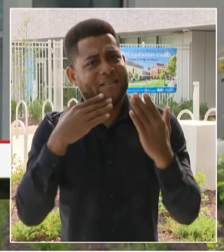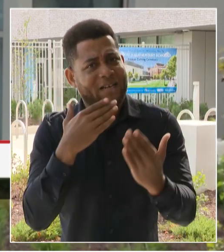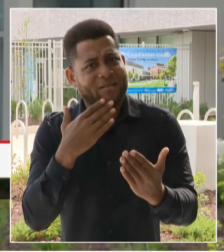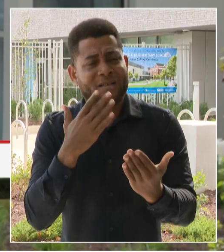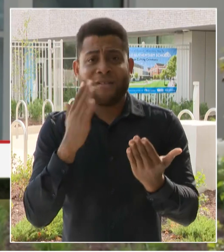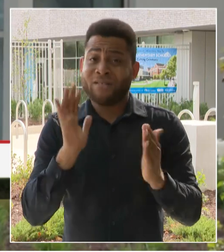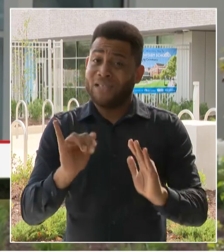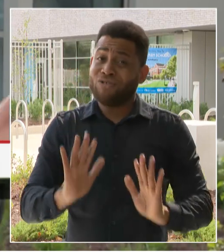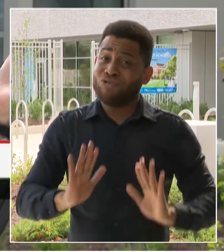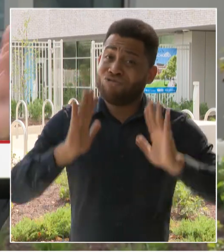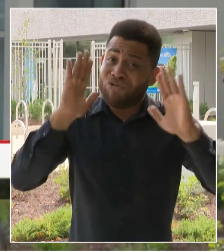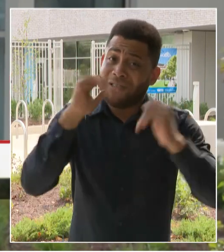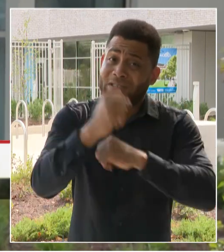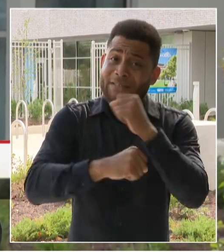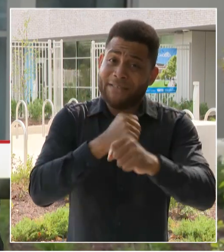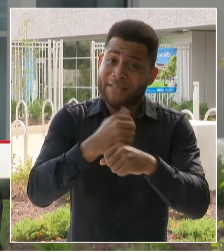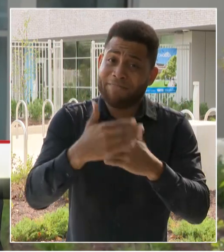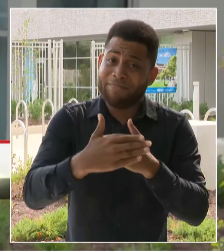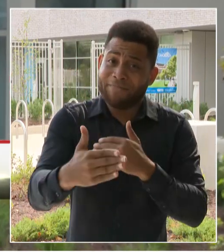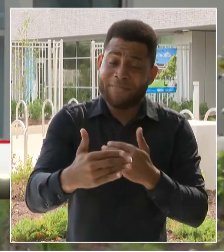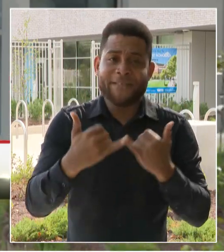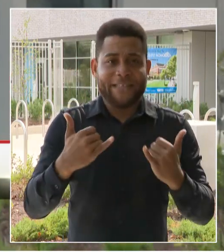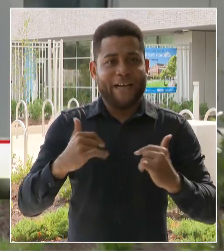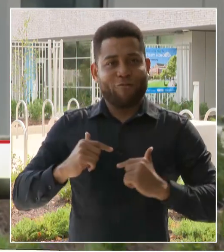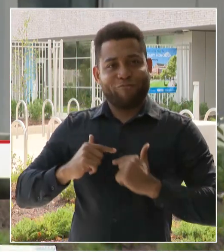school year. Dr. Farabee?